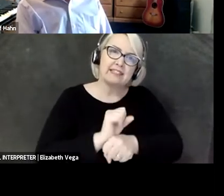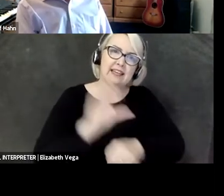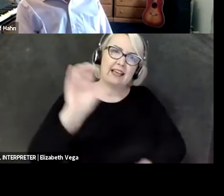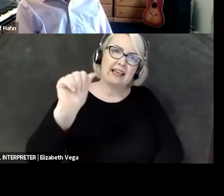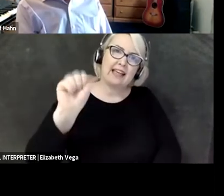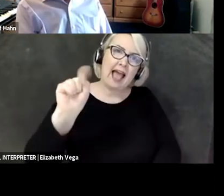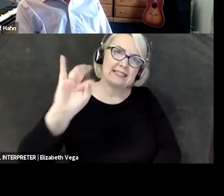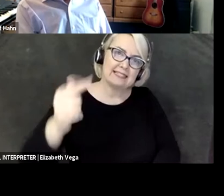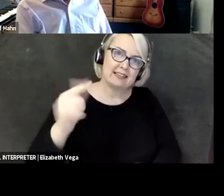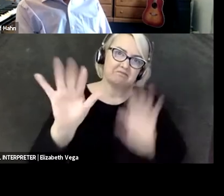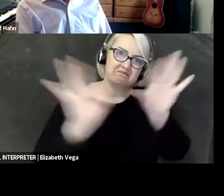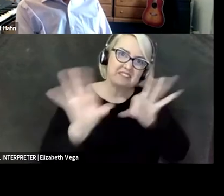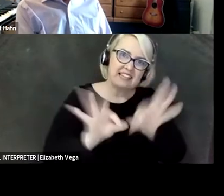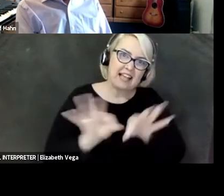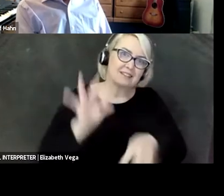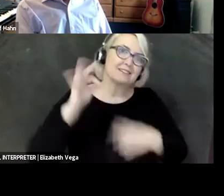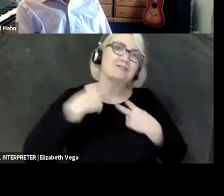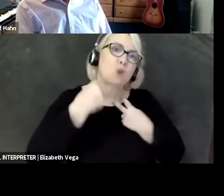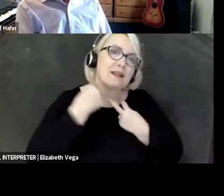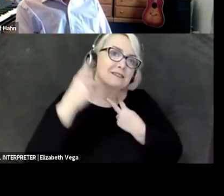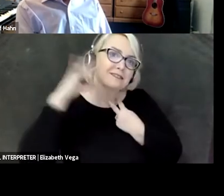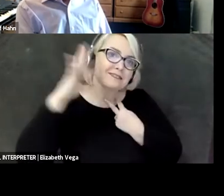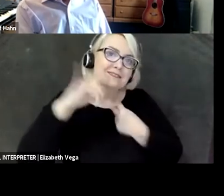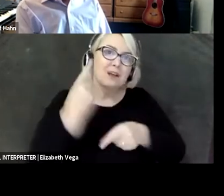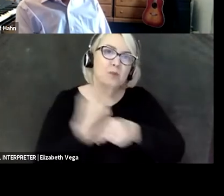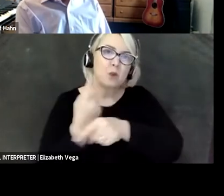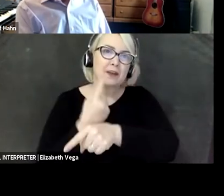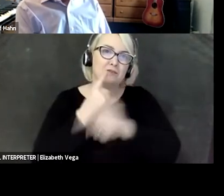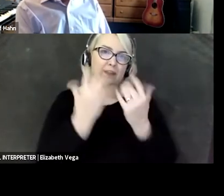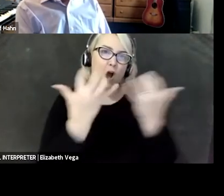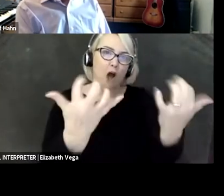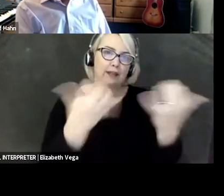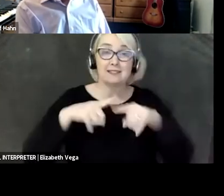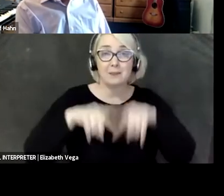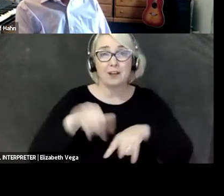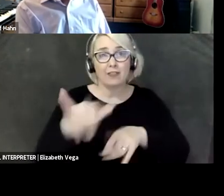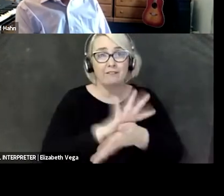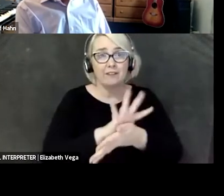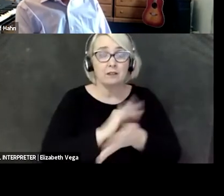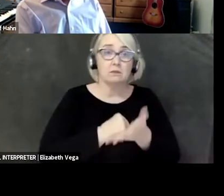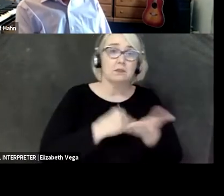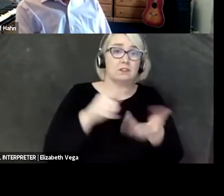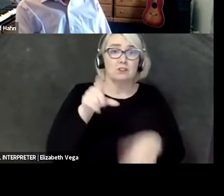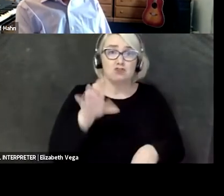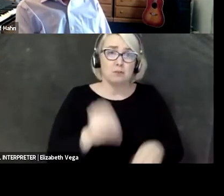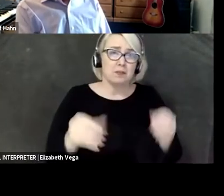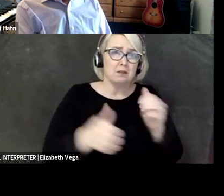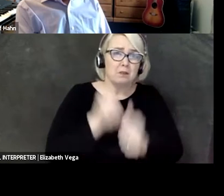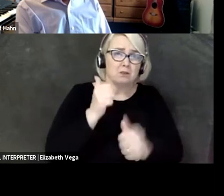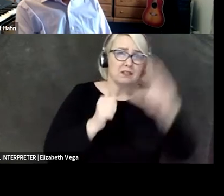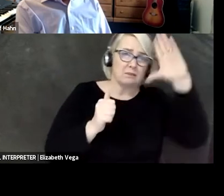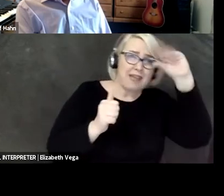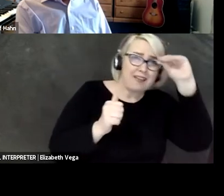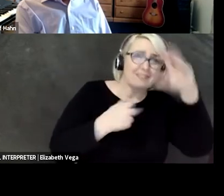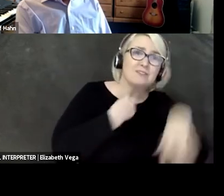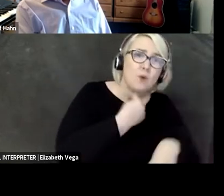on what's appropriate for the audience, depending on what that film is, whether it's predominantly male or female subject matters, or